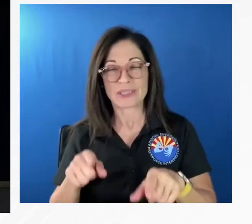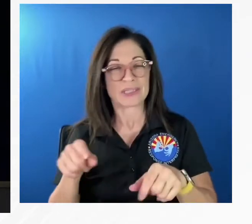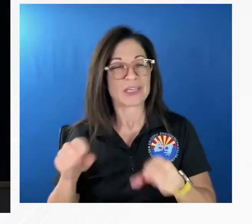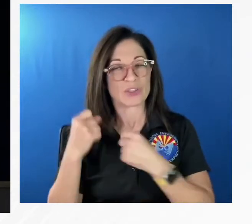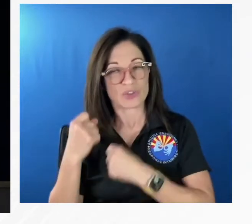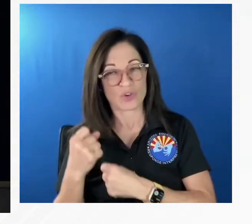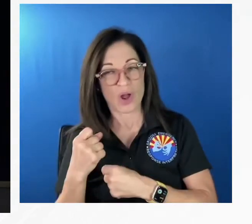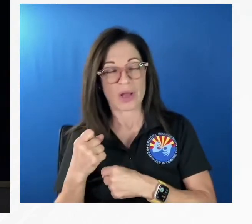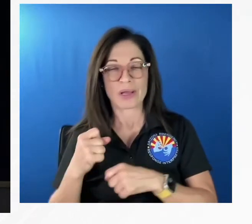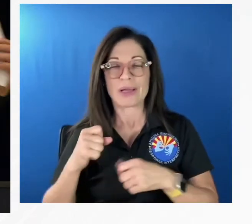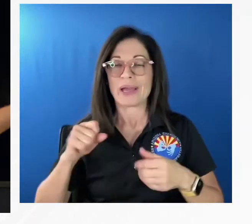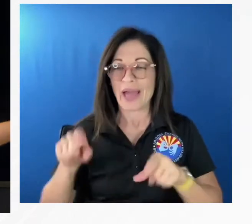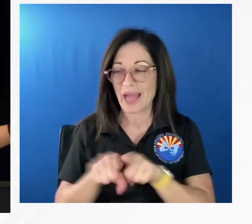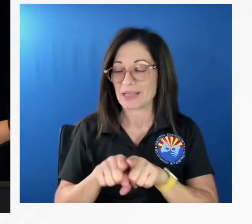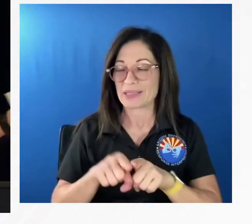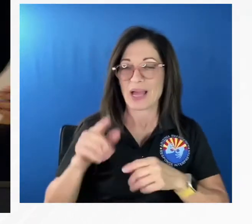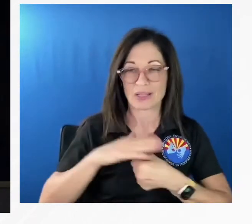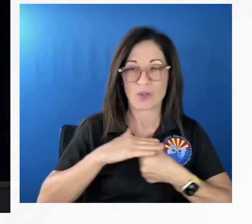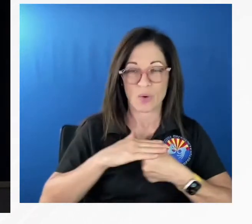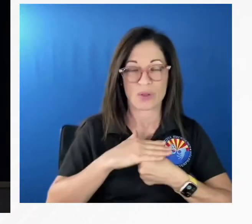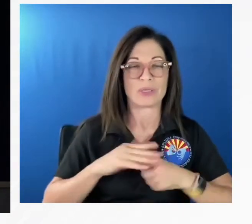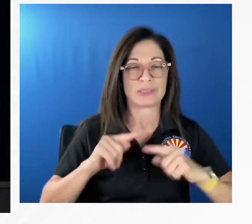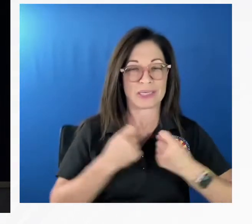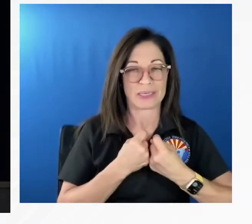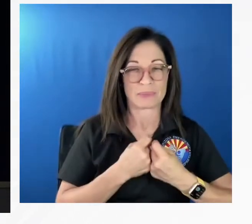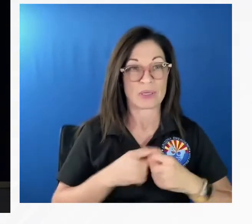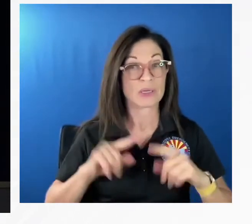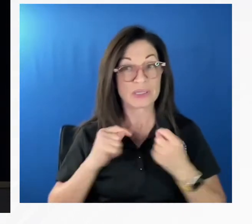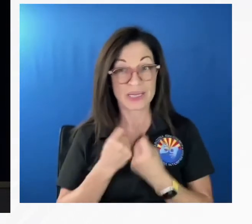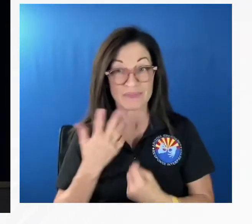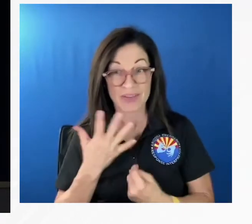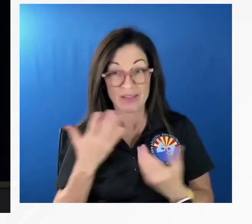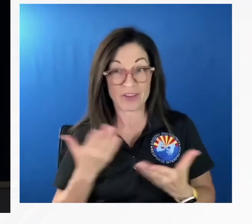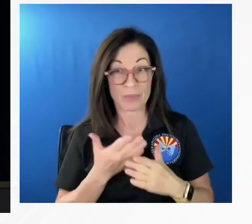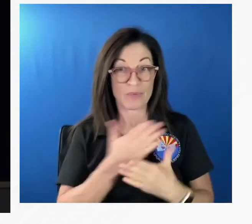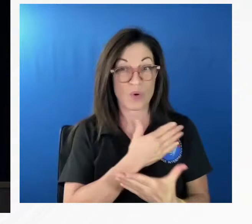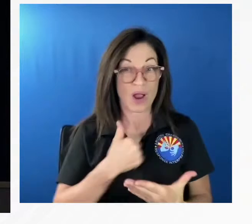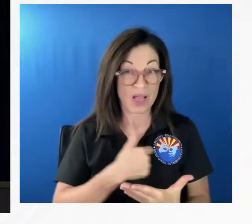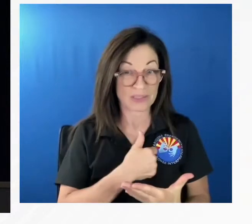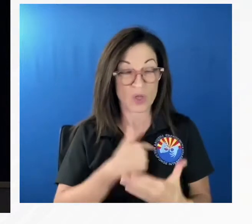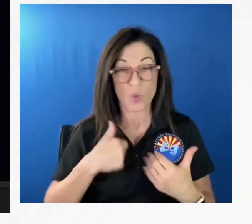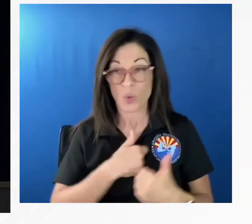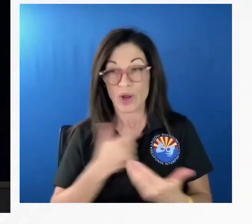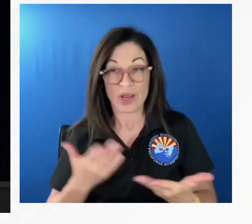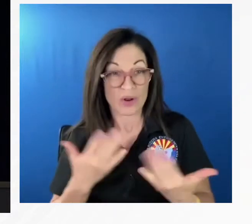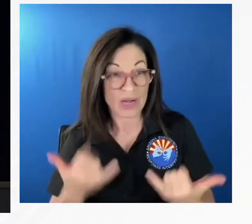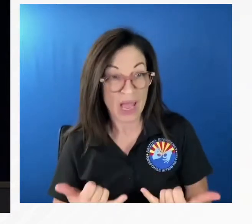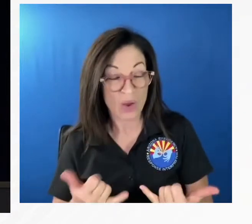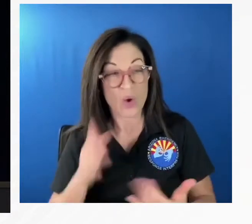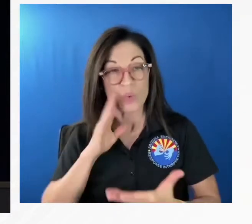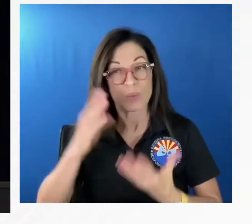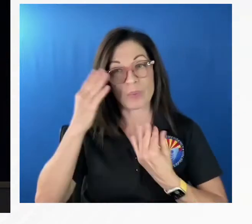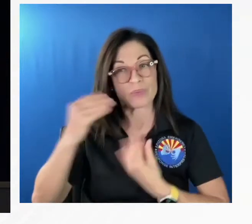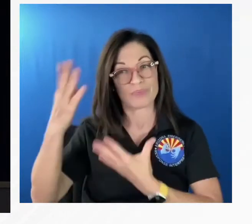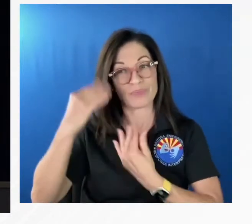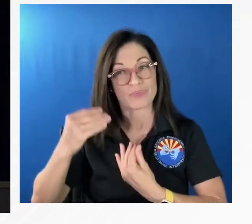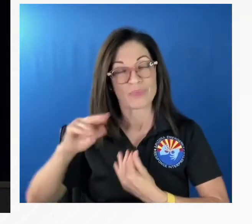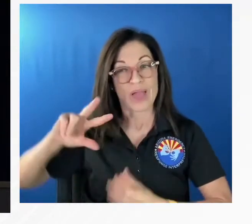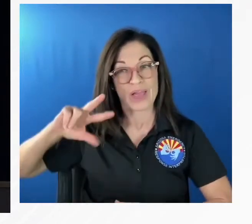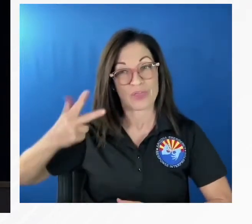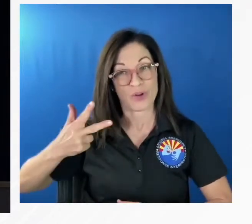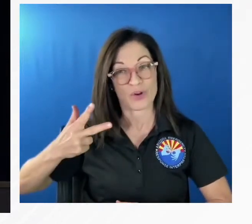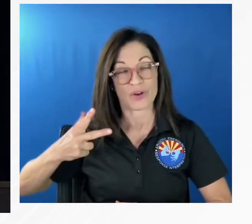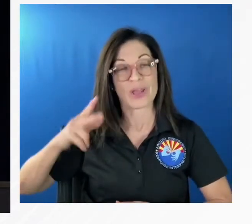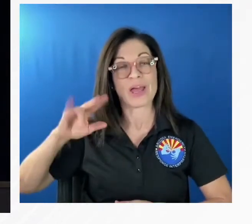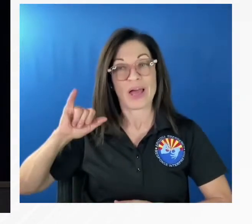supporting them. Team 5 was here before us, like I mentioned. We're here now. We're going to be briefing a third incident management team